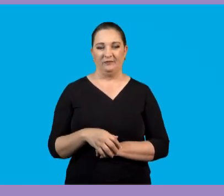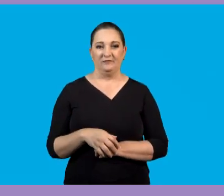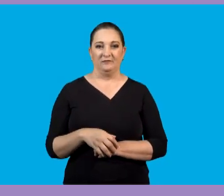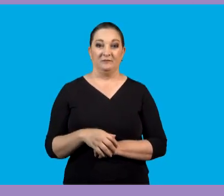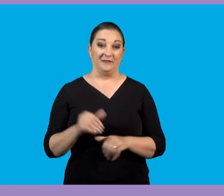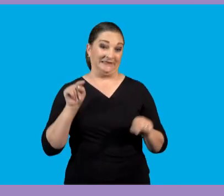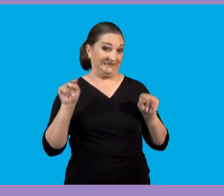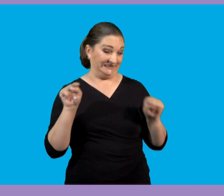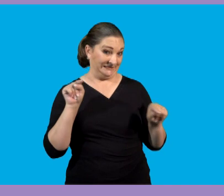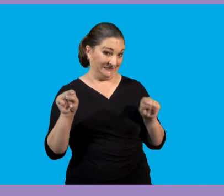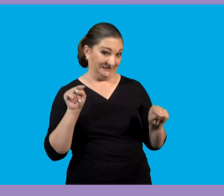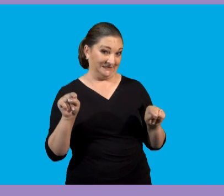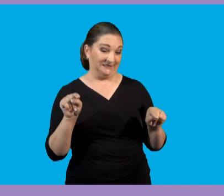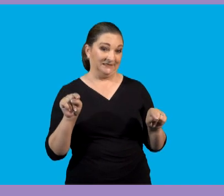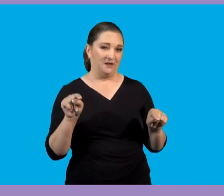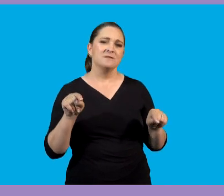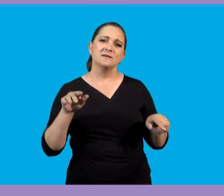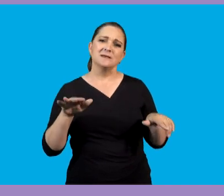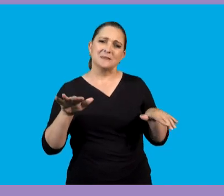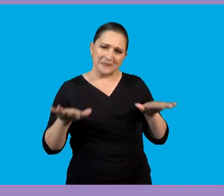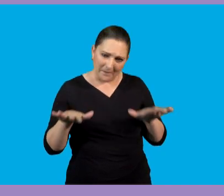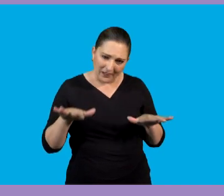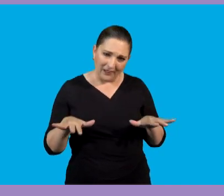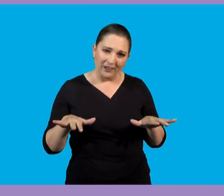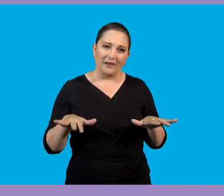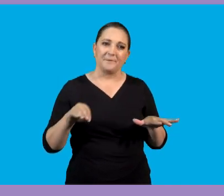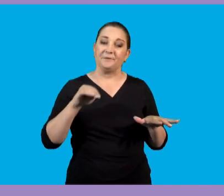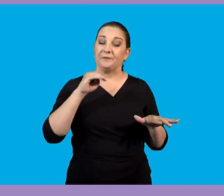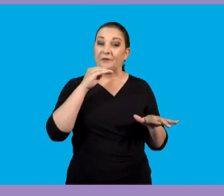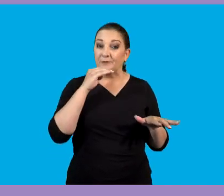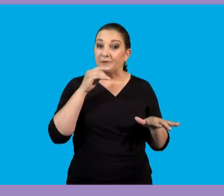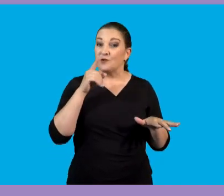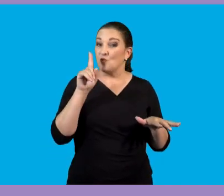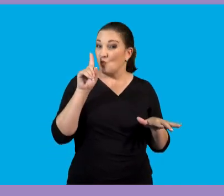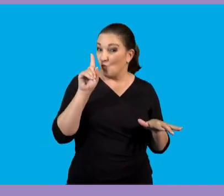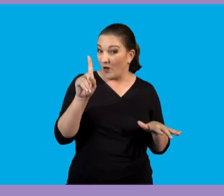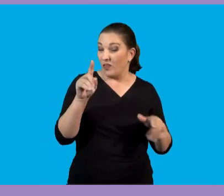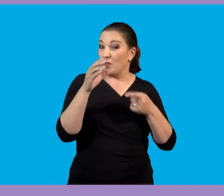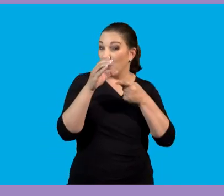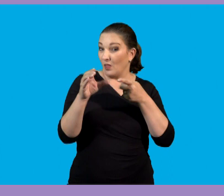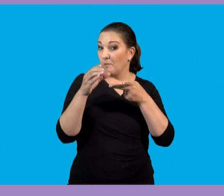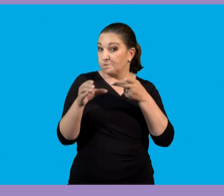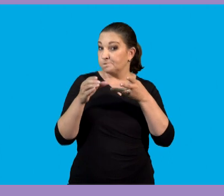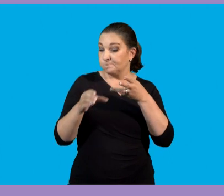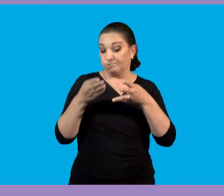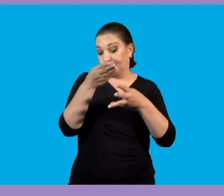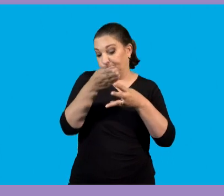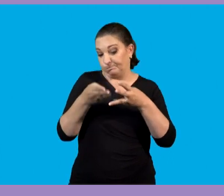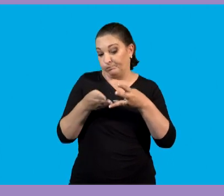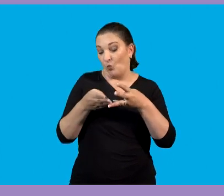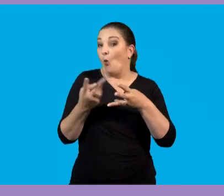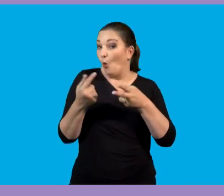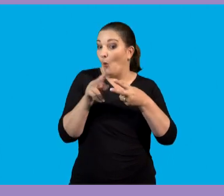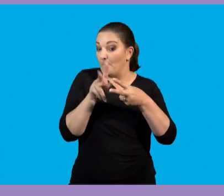Now, if these two triangles are similar, one of these conditions must be true.